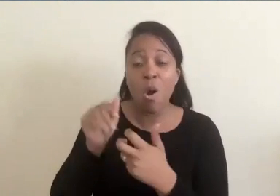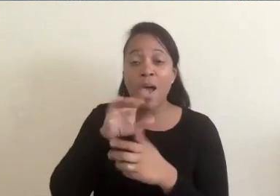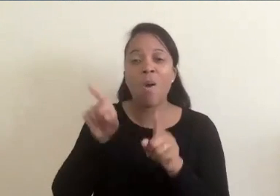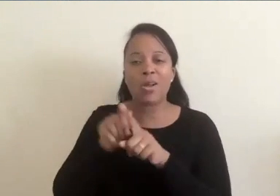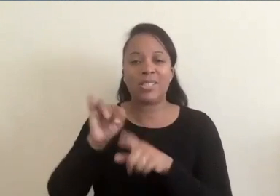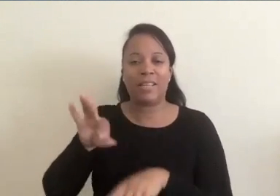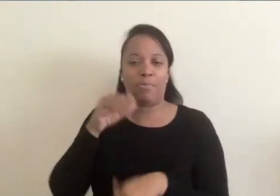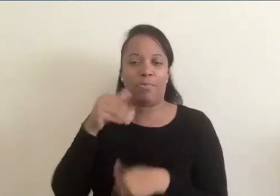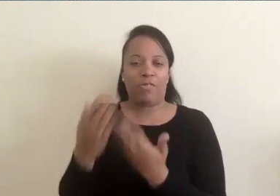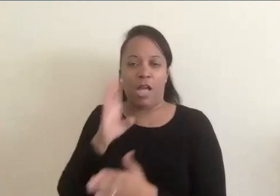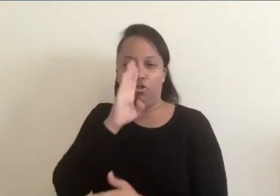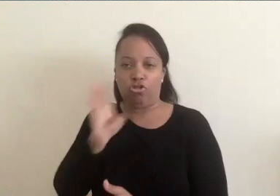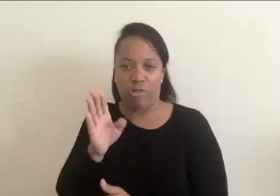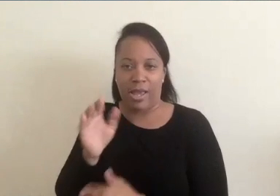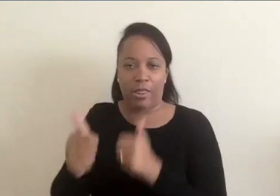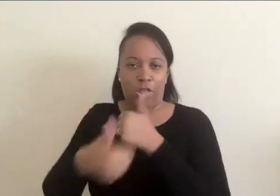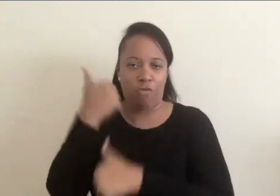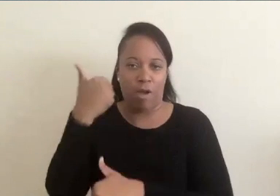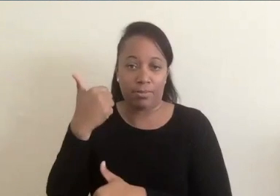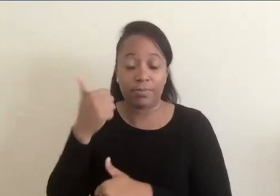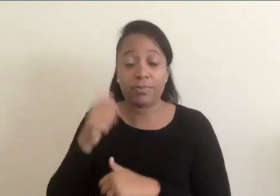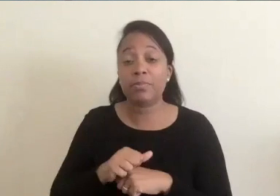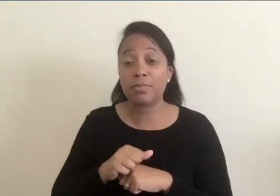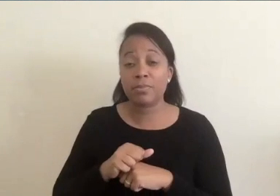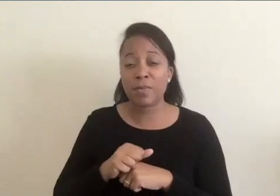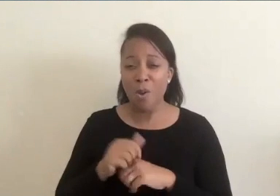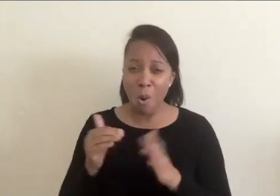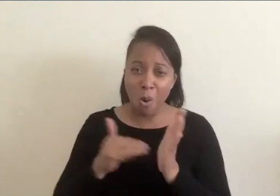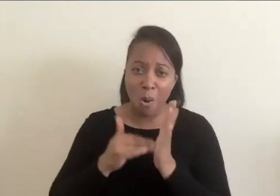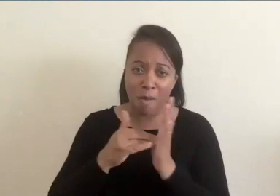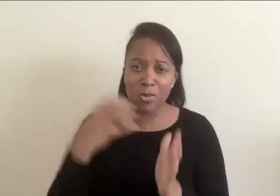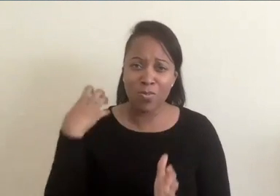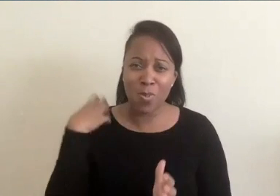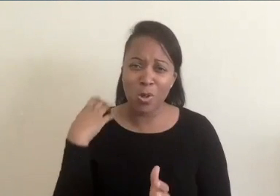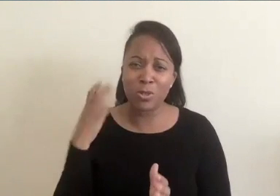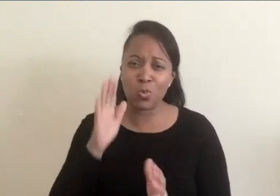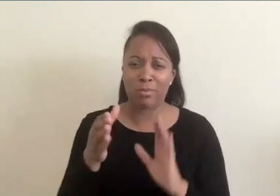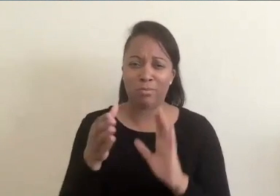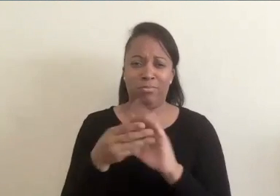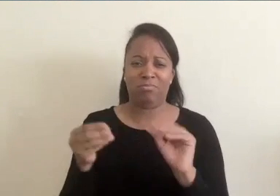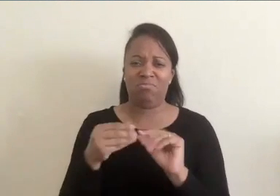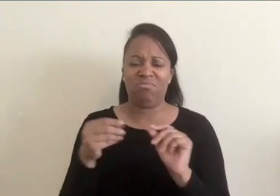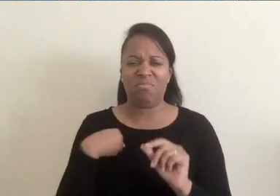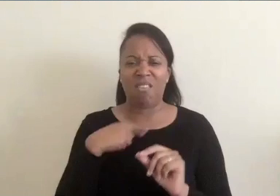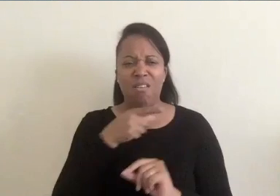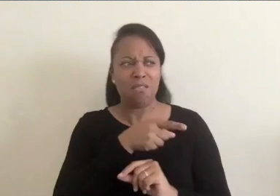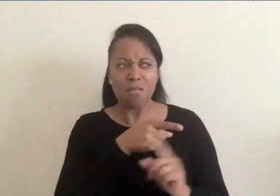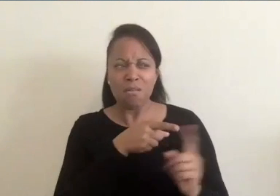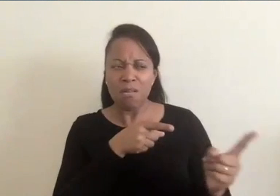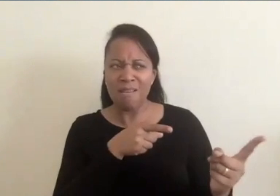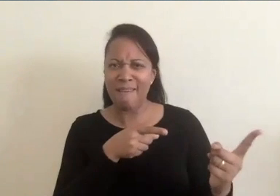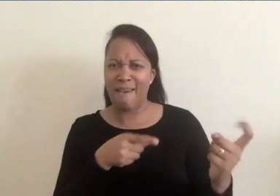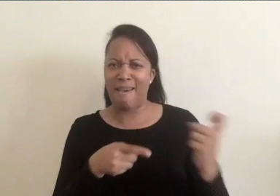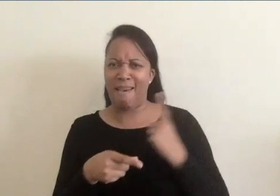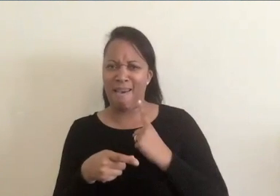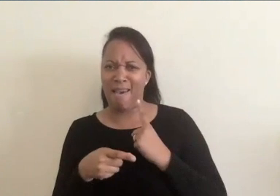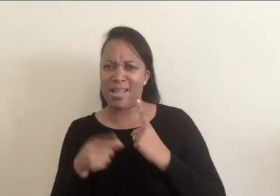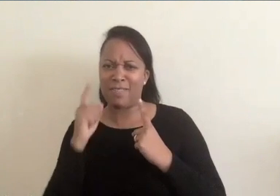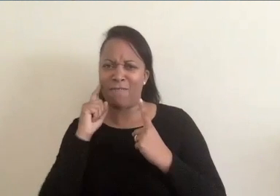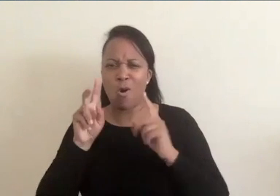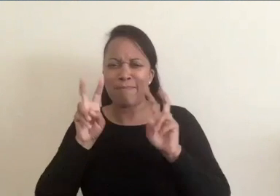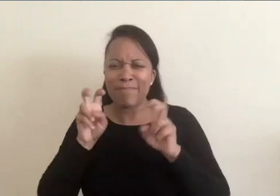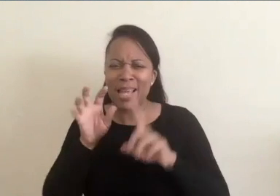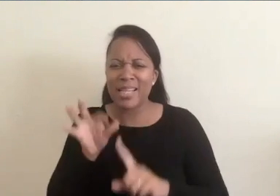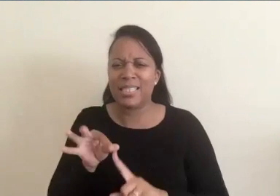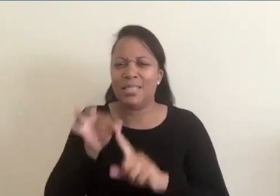direct threat, of course. Very often employers will say, well, the employee has asked for